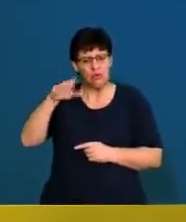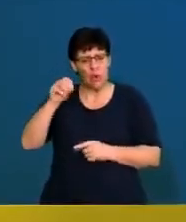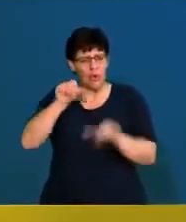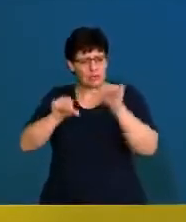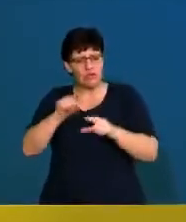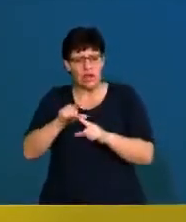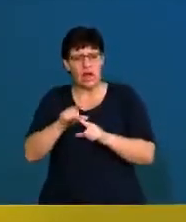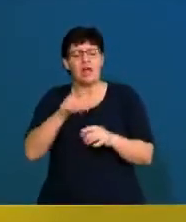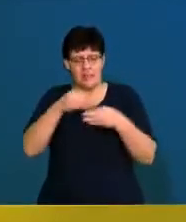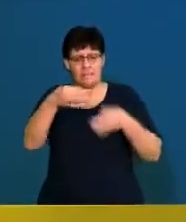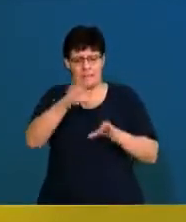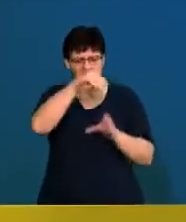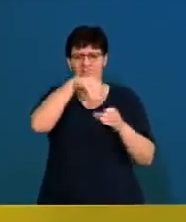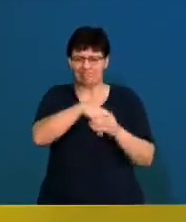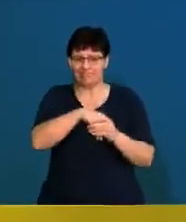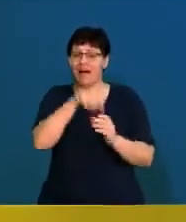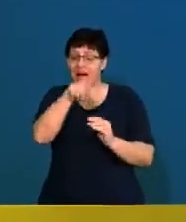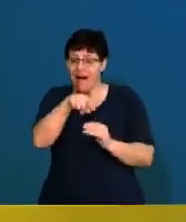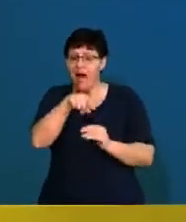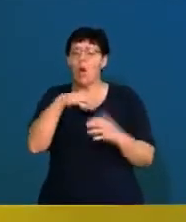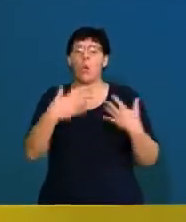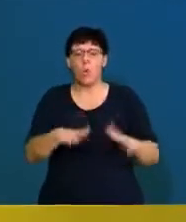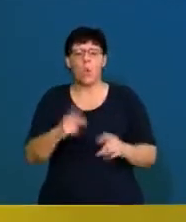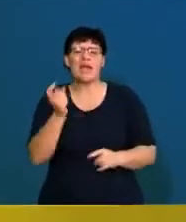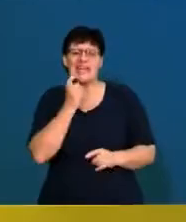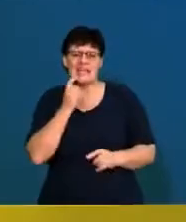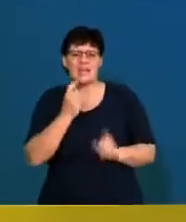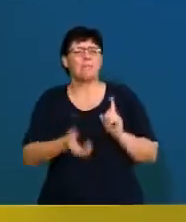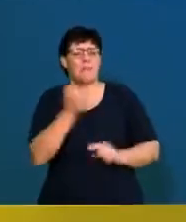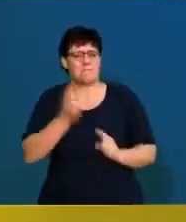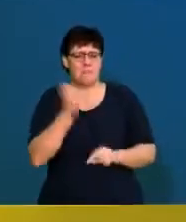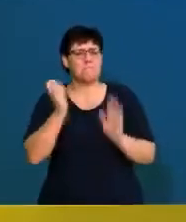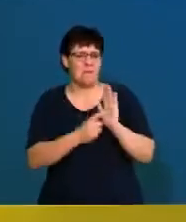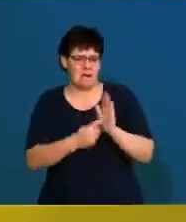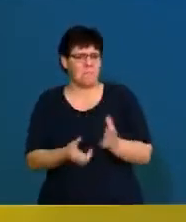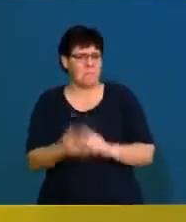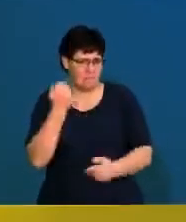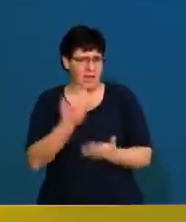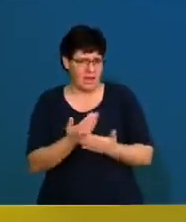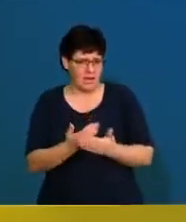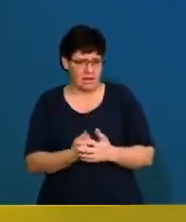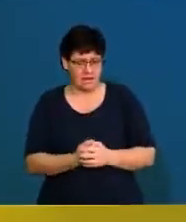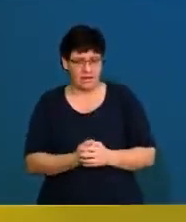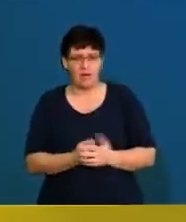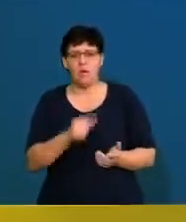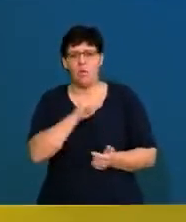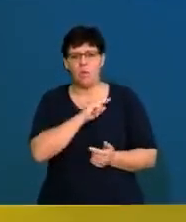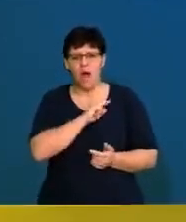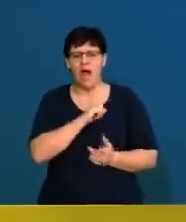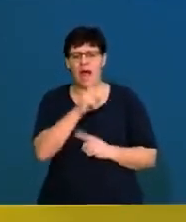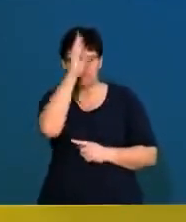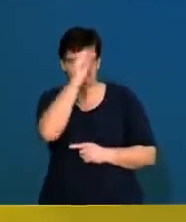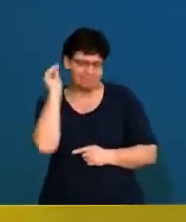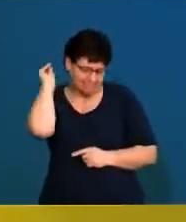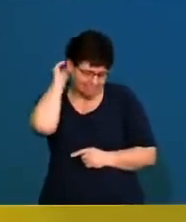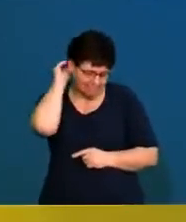the aspects of the chemistry paper that contains a lot of easy marks. Easy marks in the sense that it has to do with